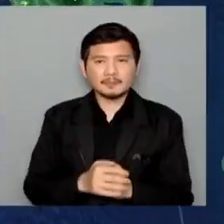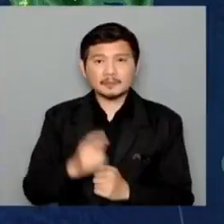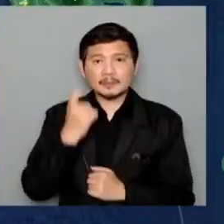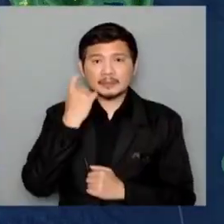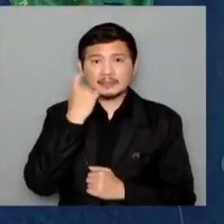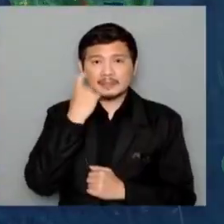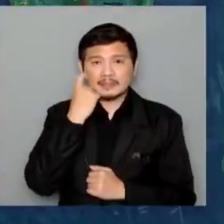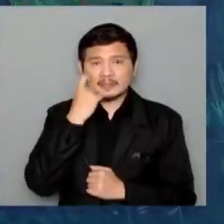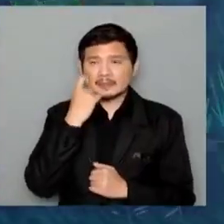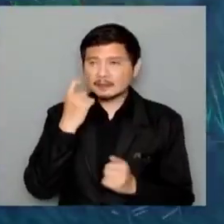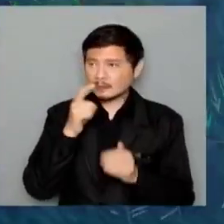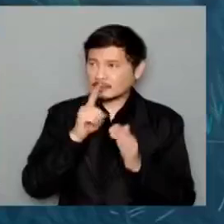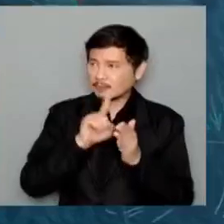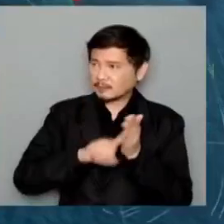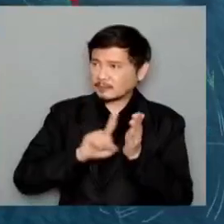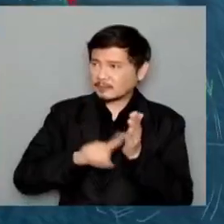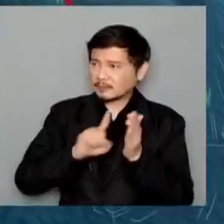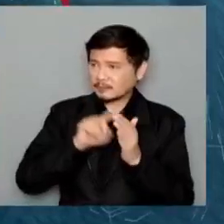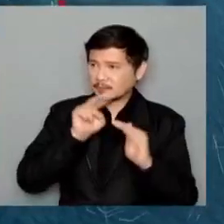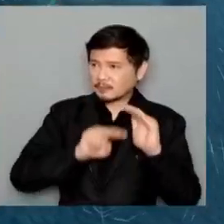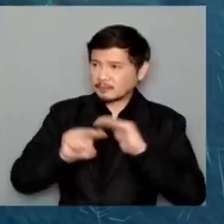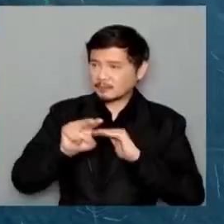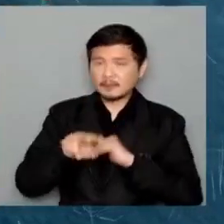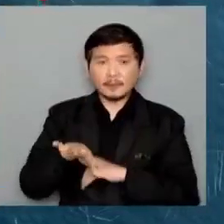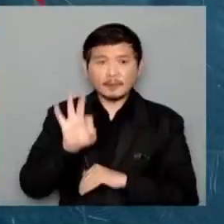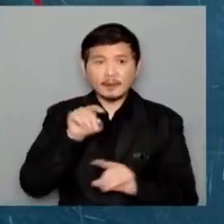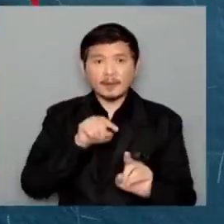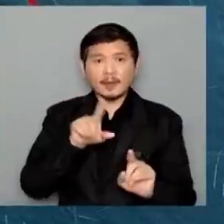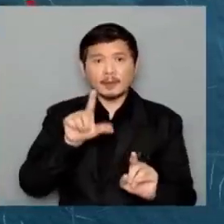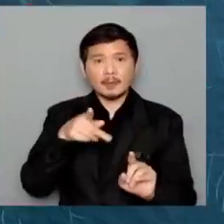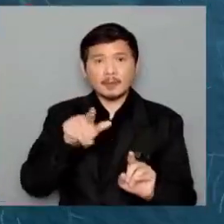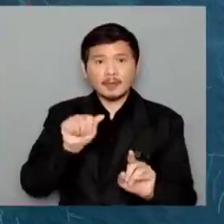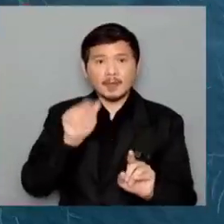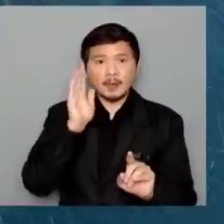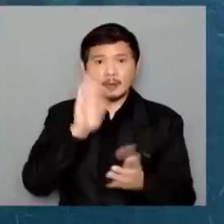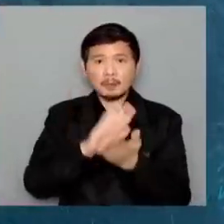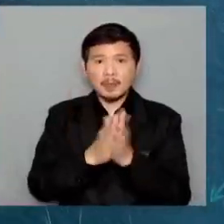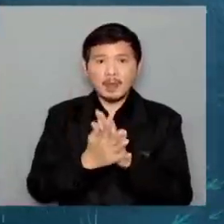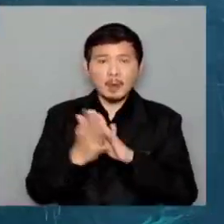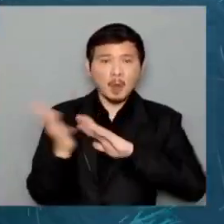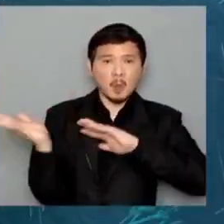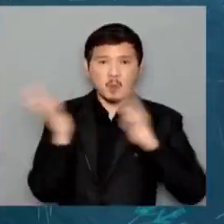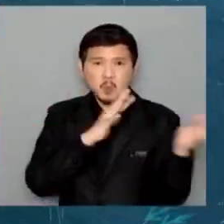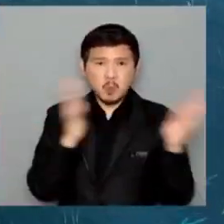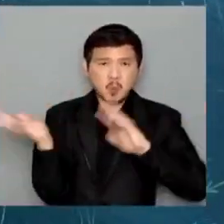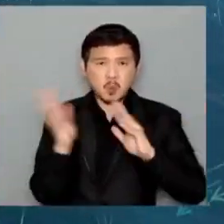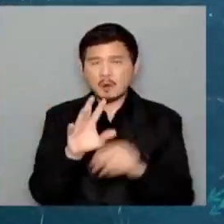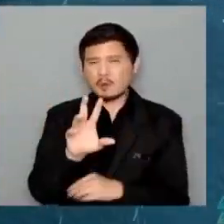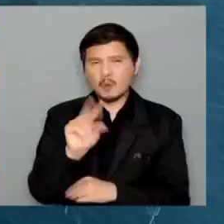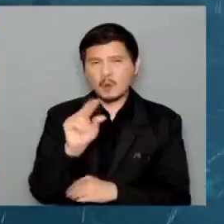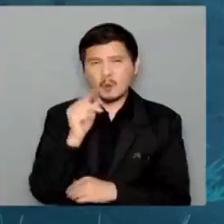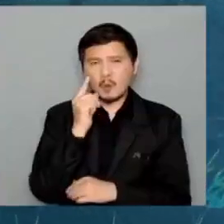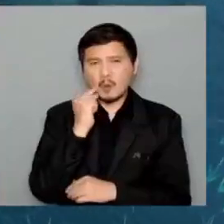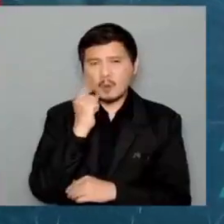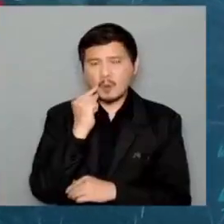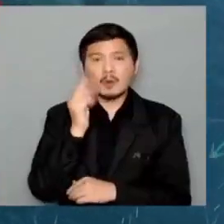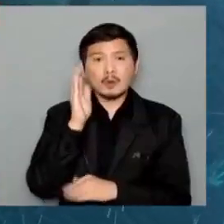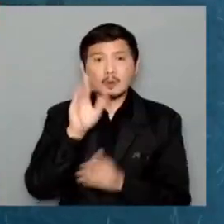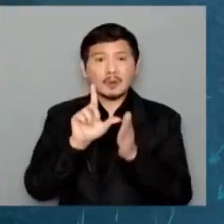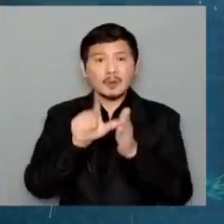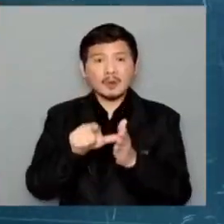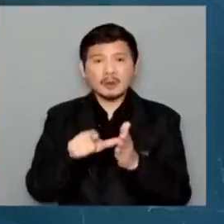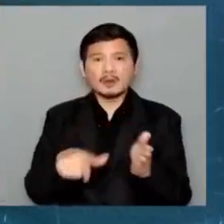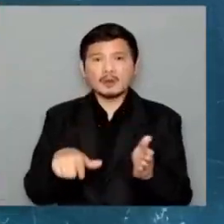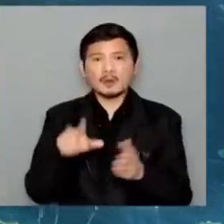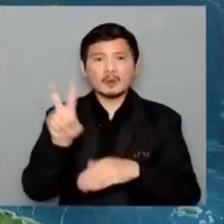in the LPA, we're not expected that this LPA will develop into a tropical depression and may dissipate within the next 24 to 48